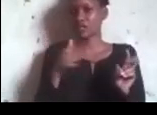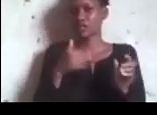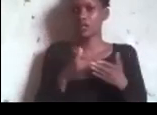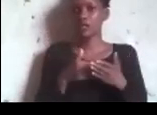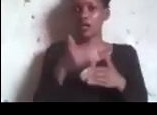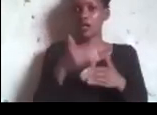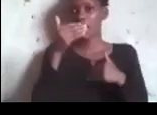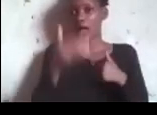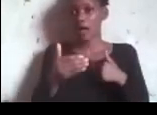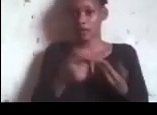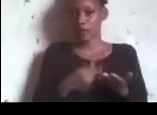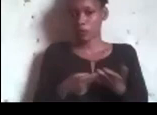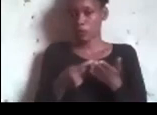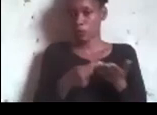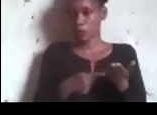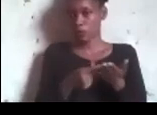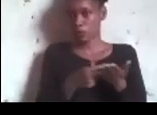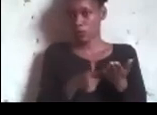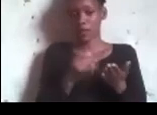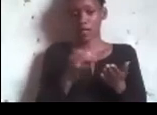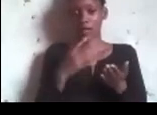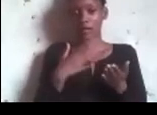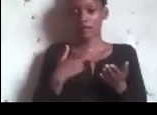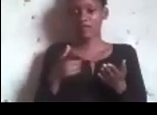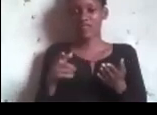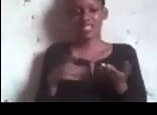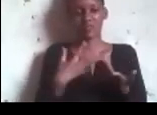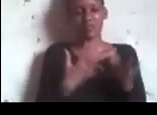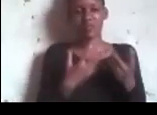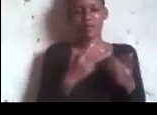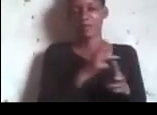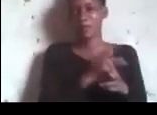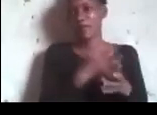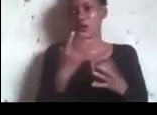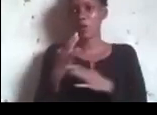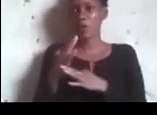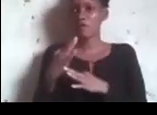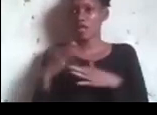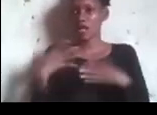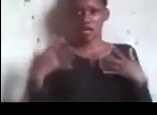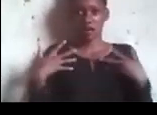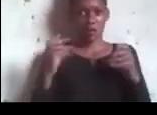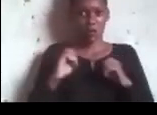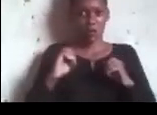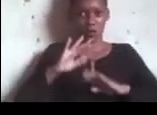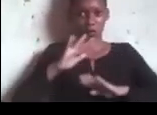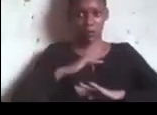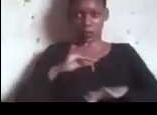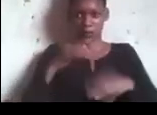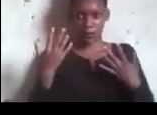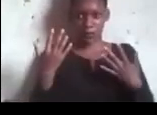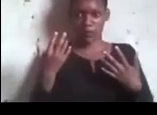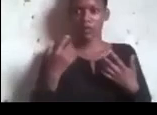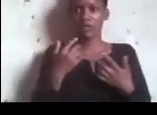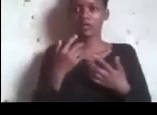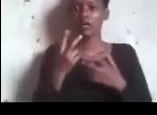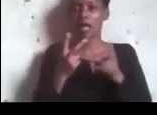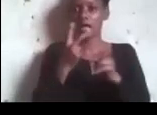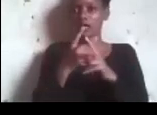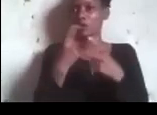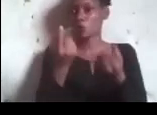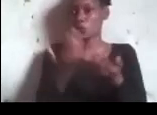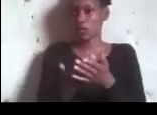not satisfied with the outcome of the mediation, that it has to be reviewed. So if someone is not